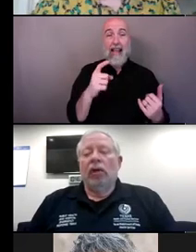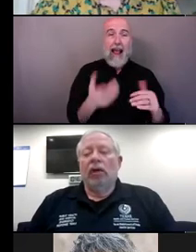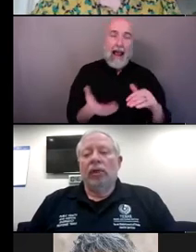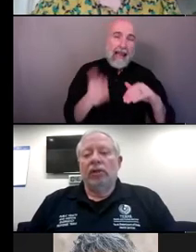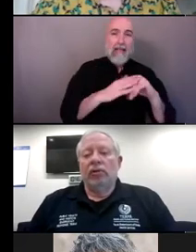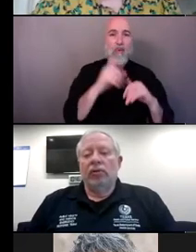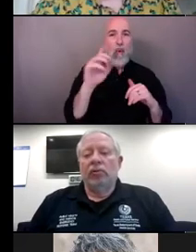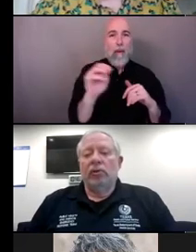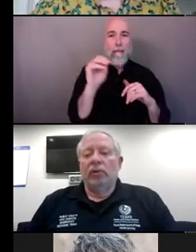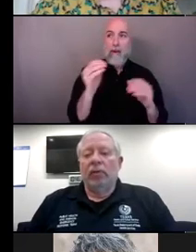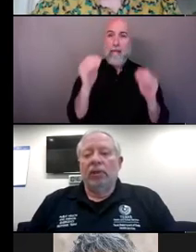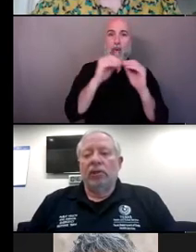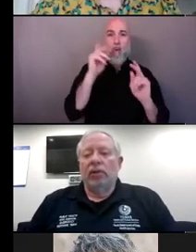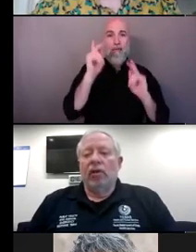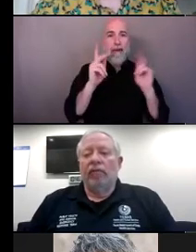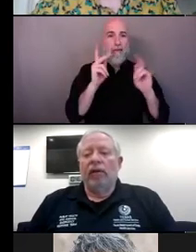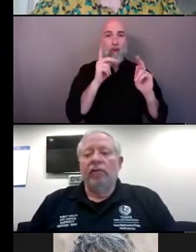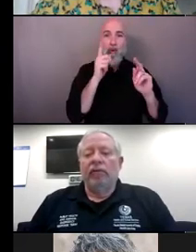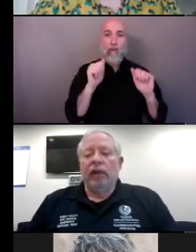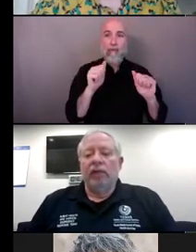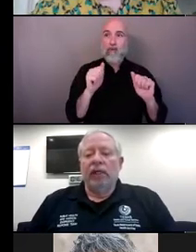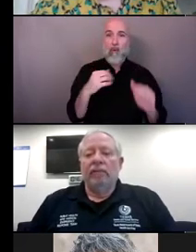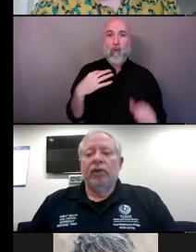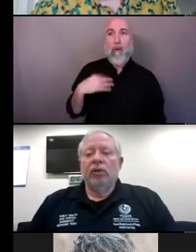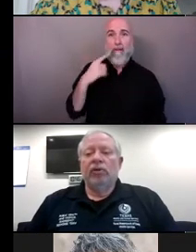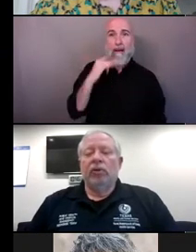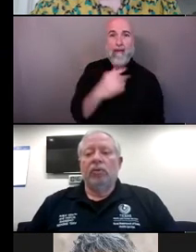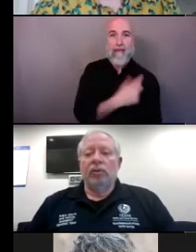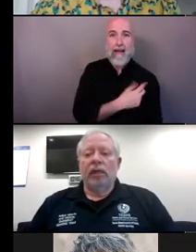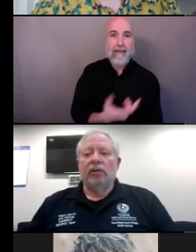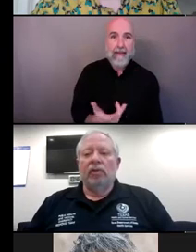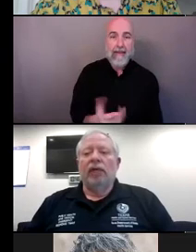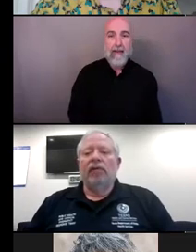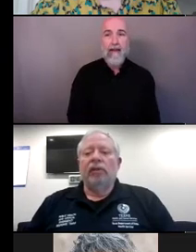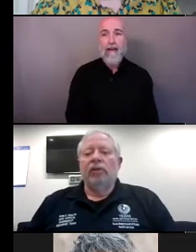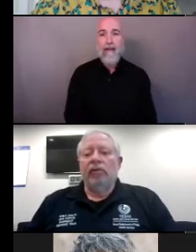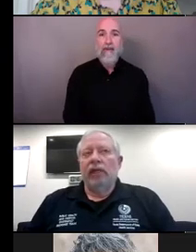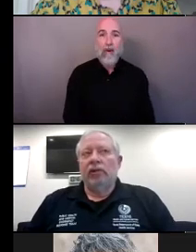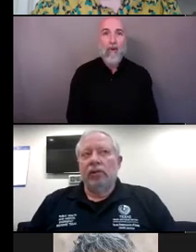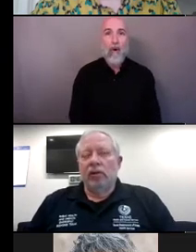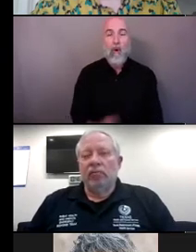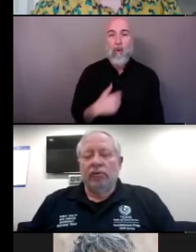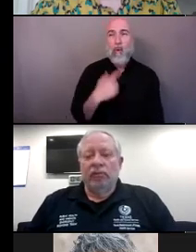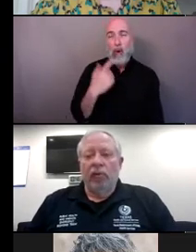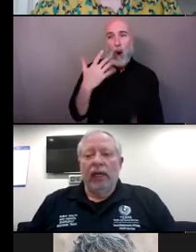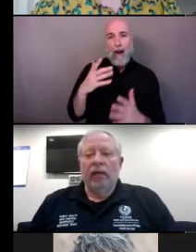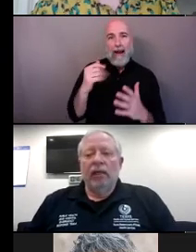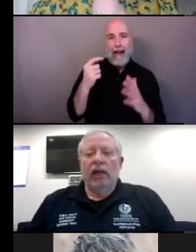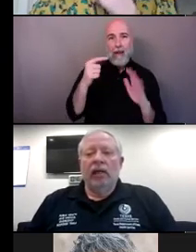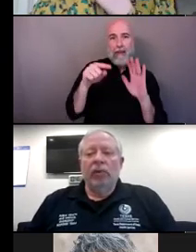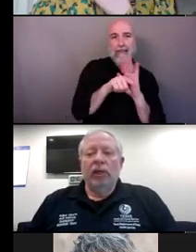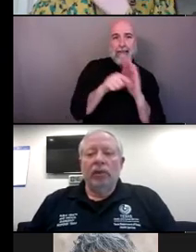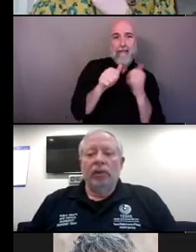more residents who would potentially qualify for the vaccine. So we're at something of a disadvantage in terms of the